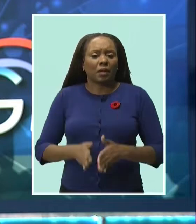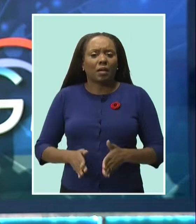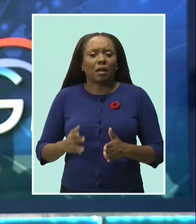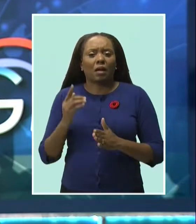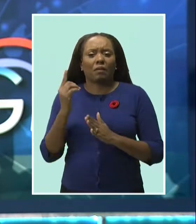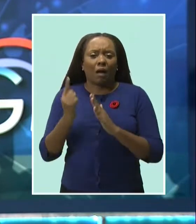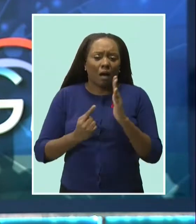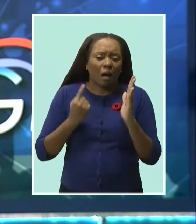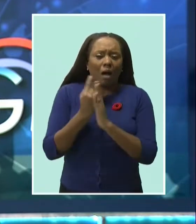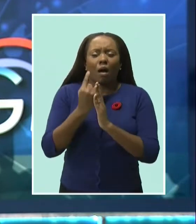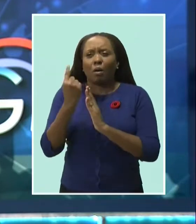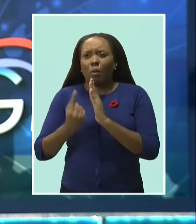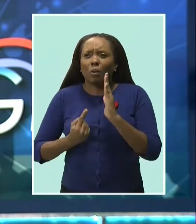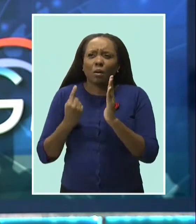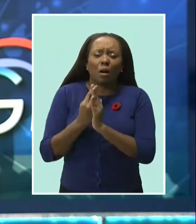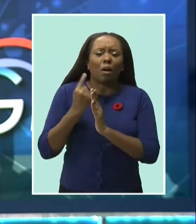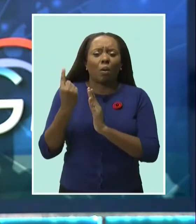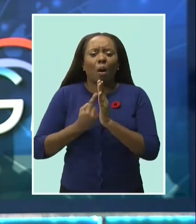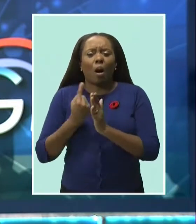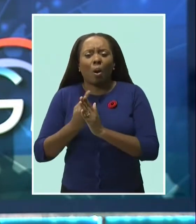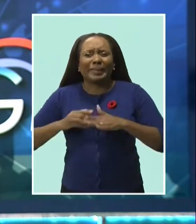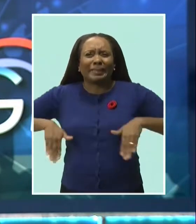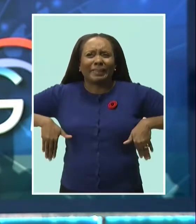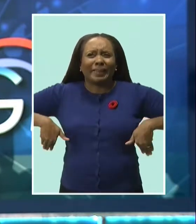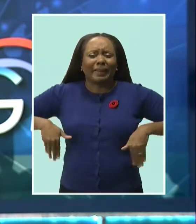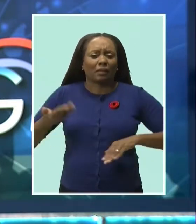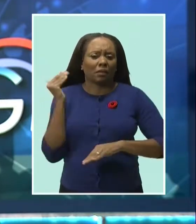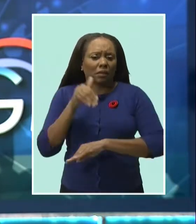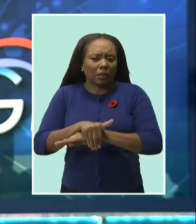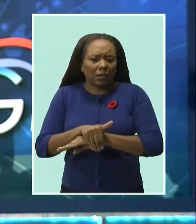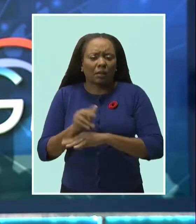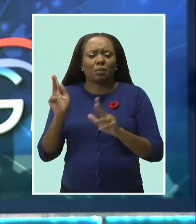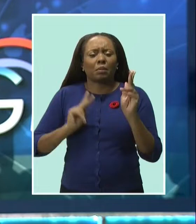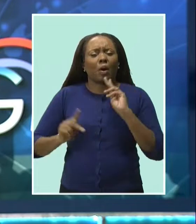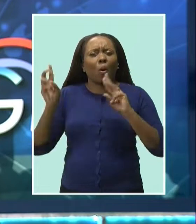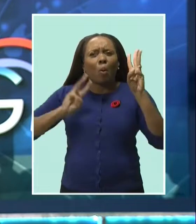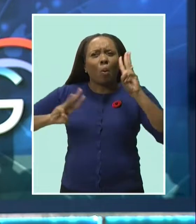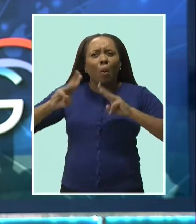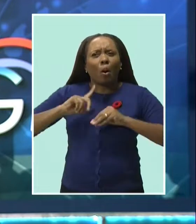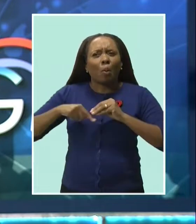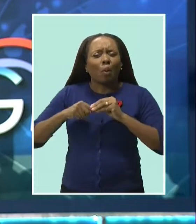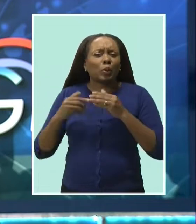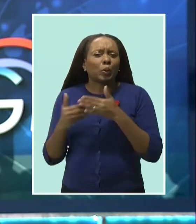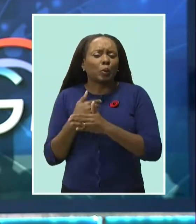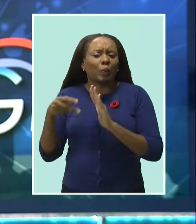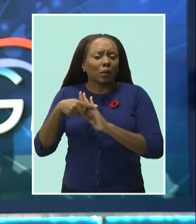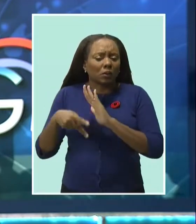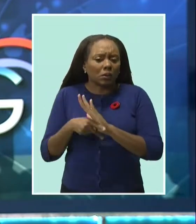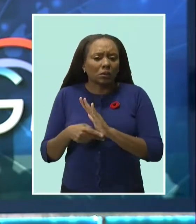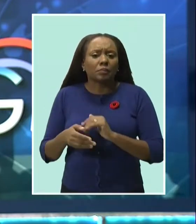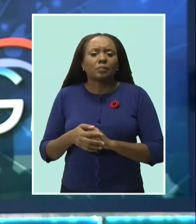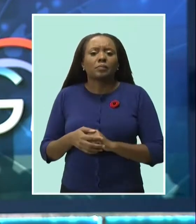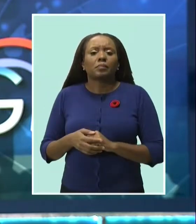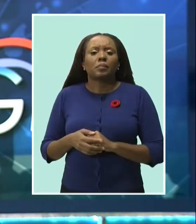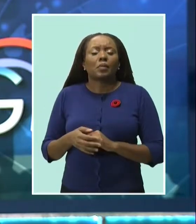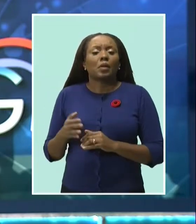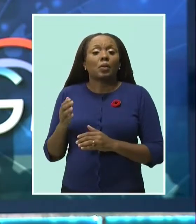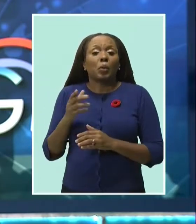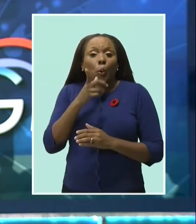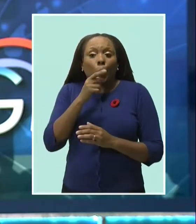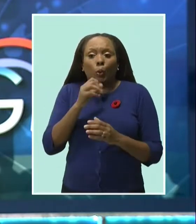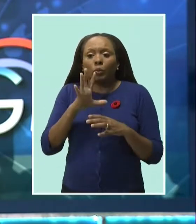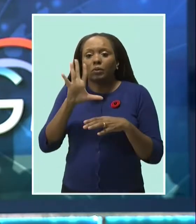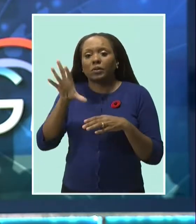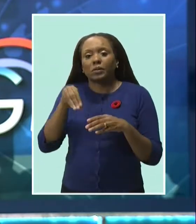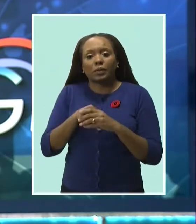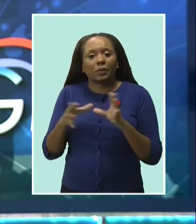up to late last night, where they voiced concerns about the new policy. Included in the talks were members of the Barbados Nurses Association, the